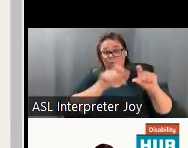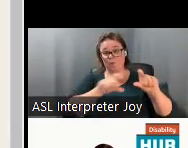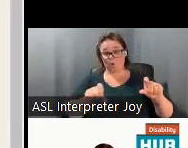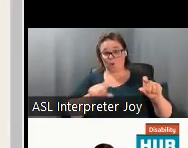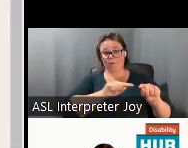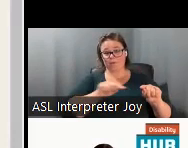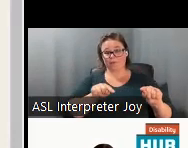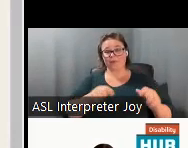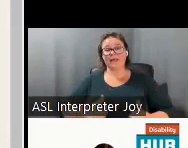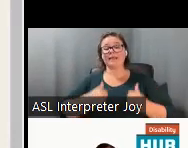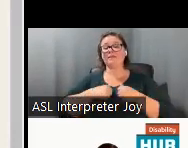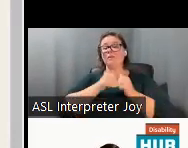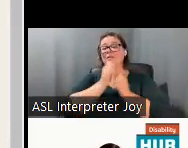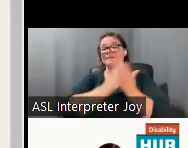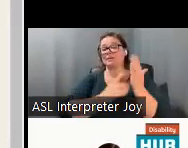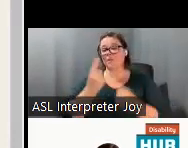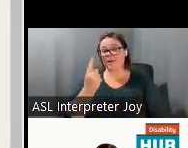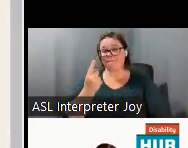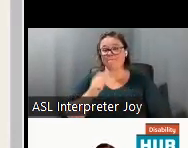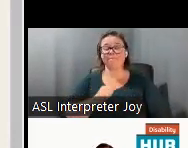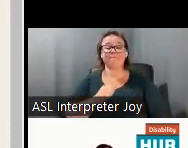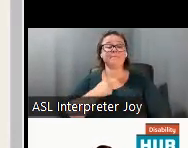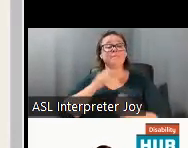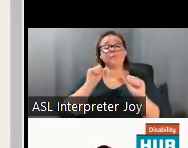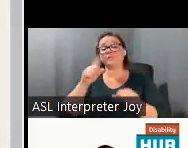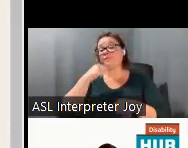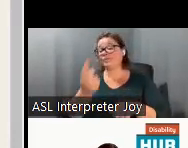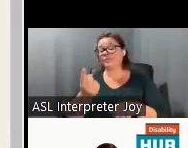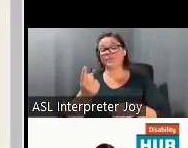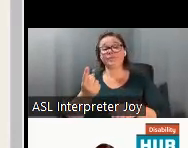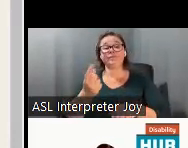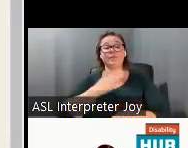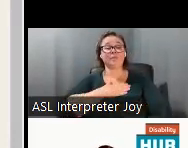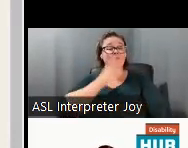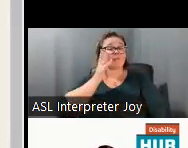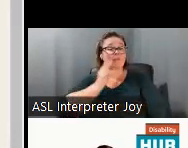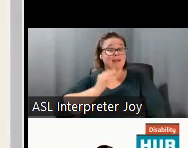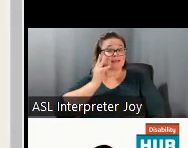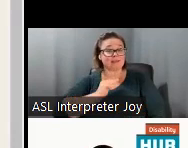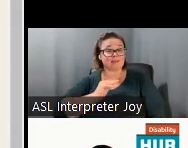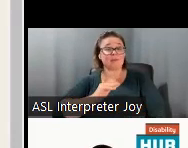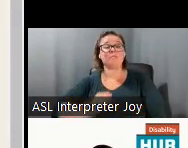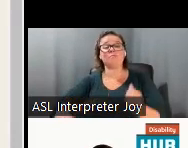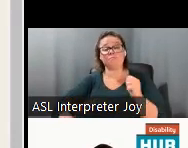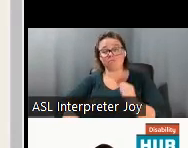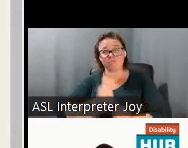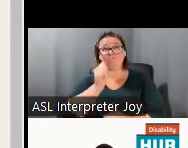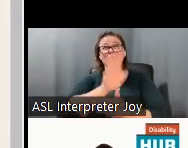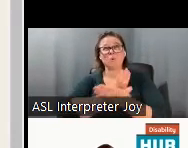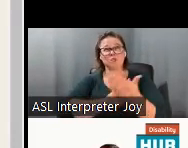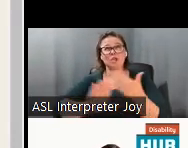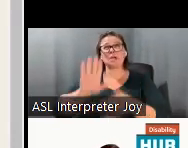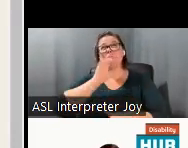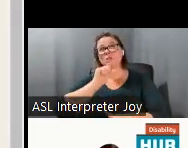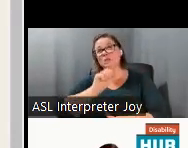someone. Now, I can tell you that in my experience, most college age young